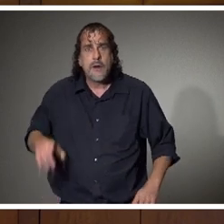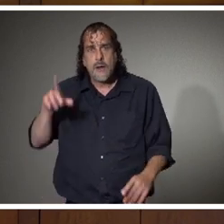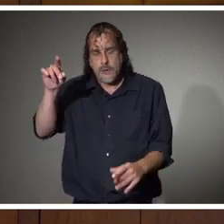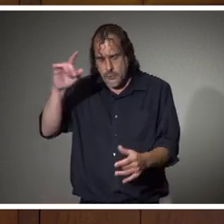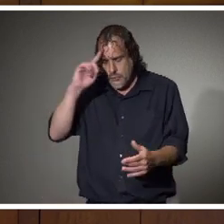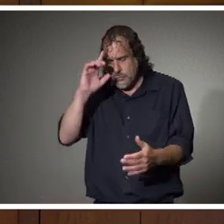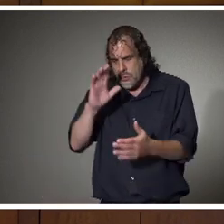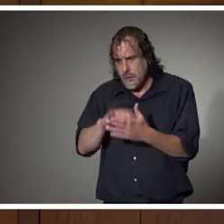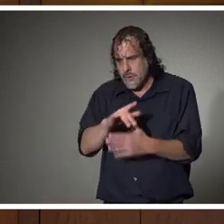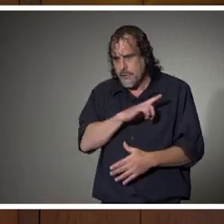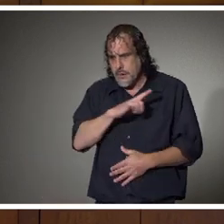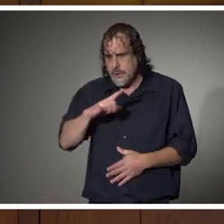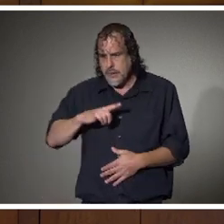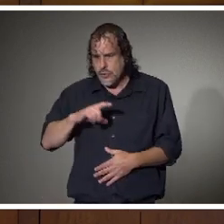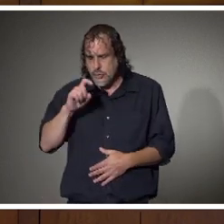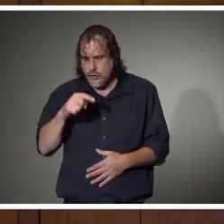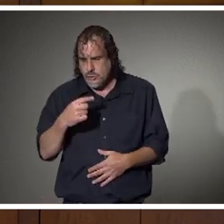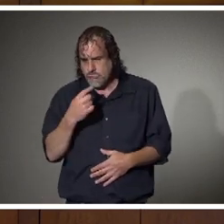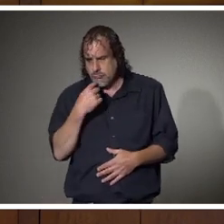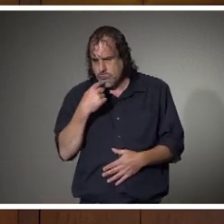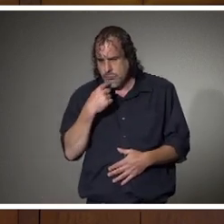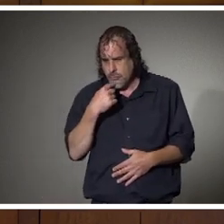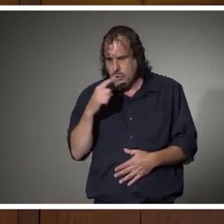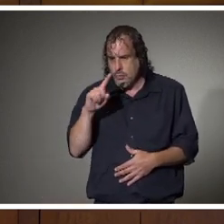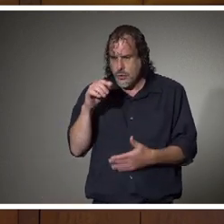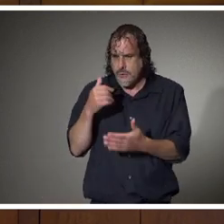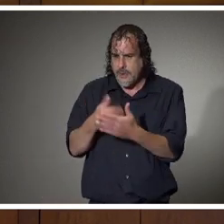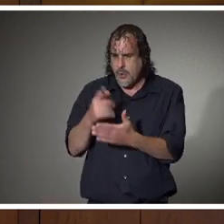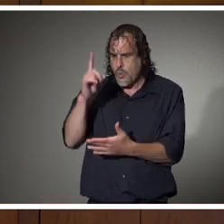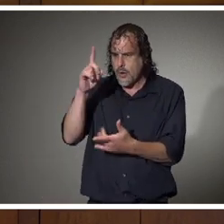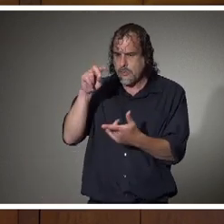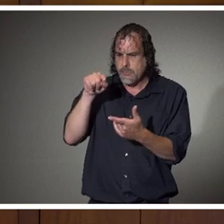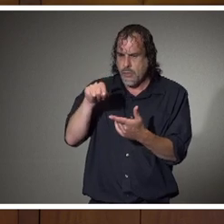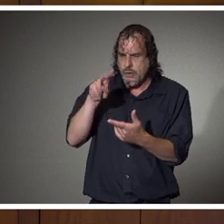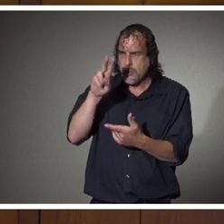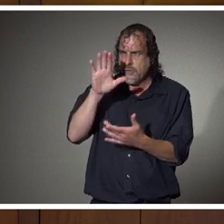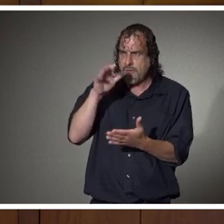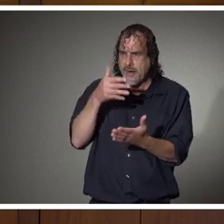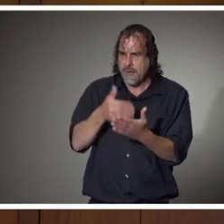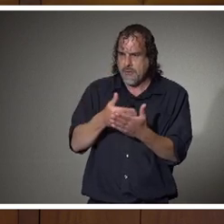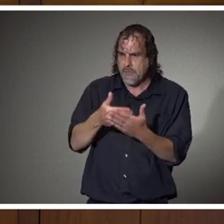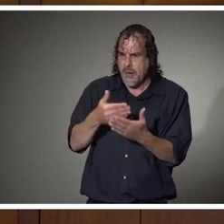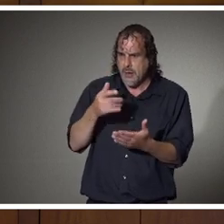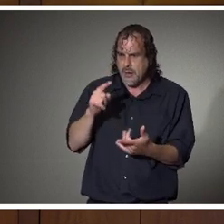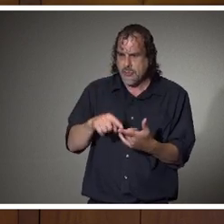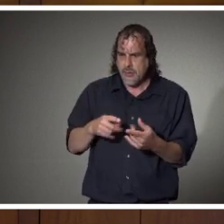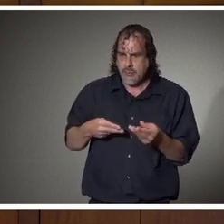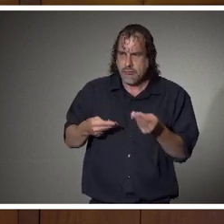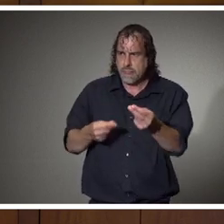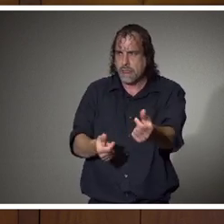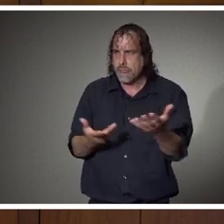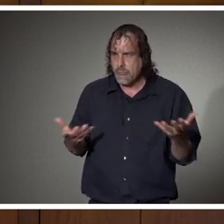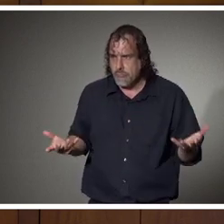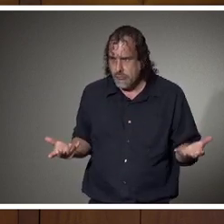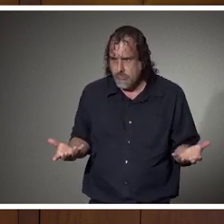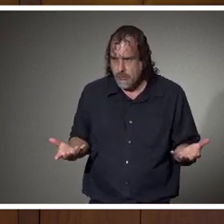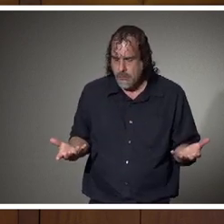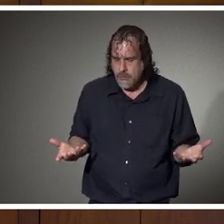have a say in the $1.25 billion that the state is getting through the CARES Act? And,